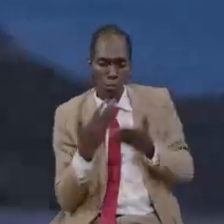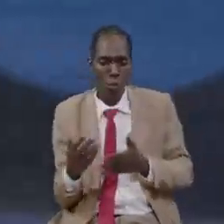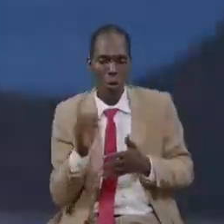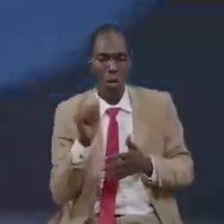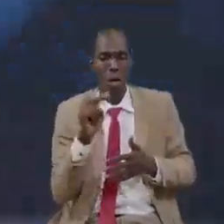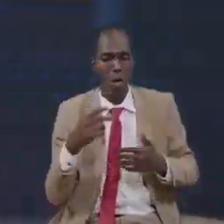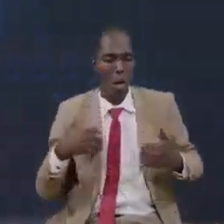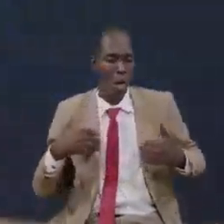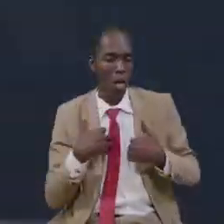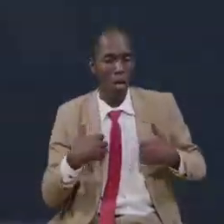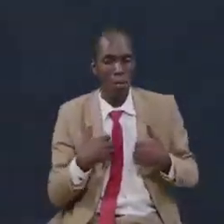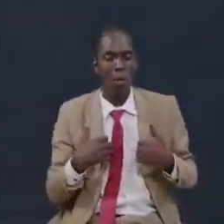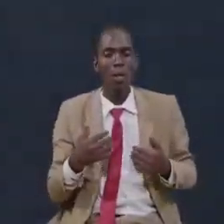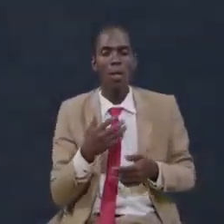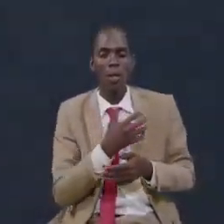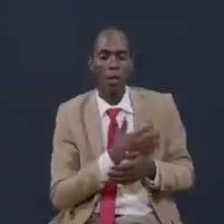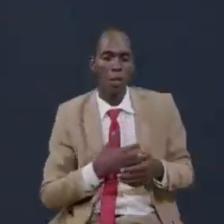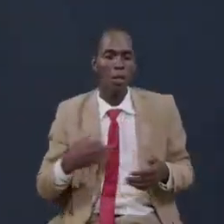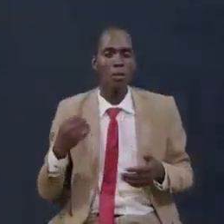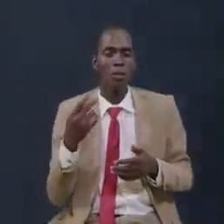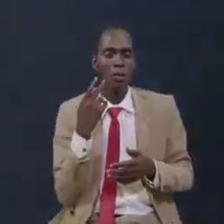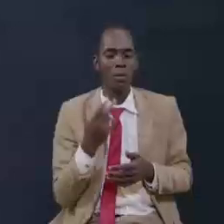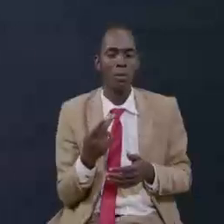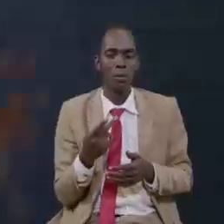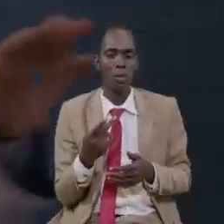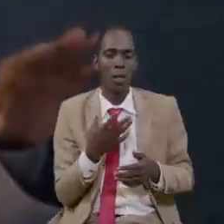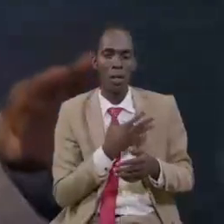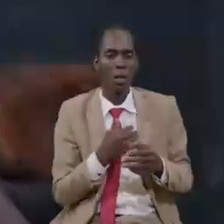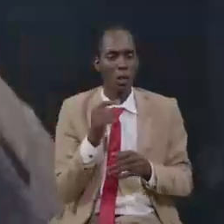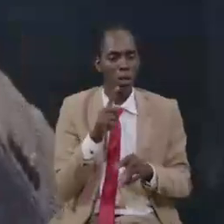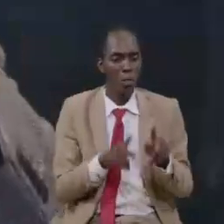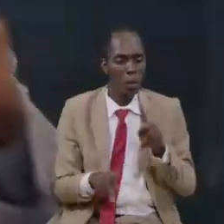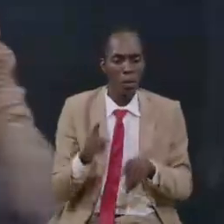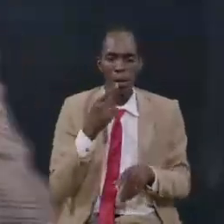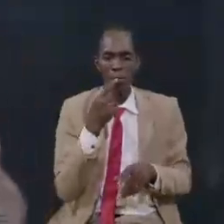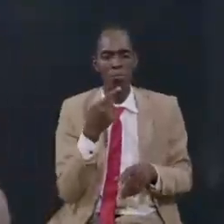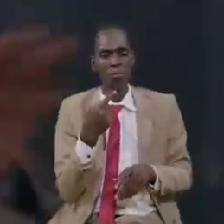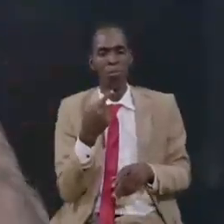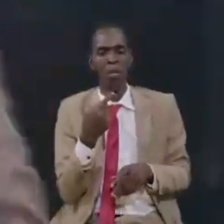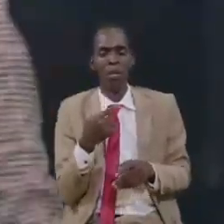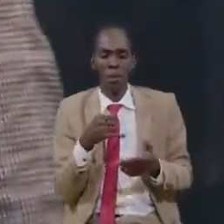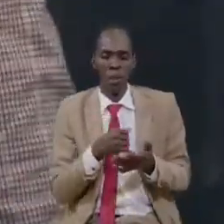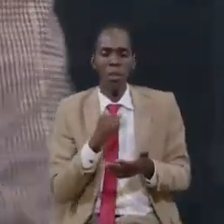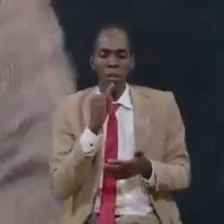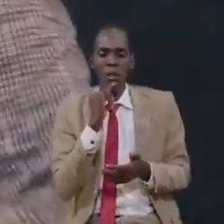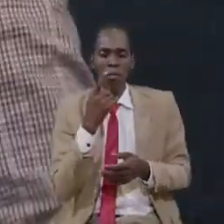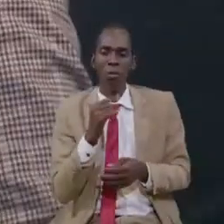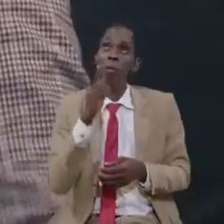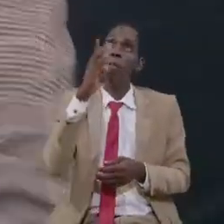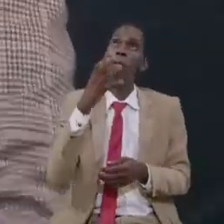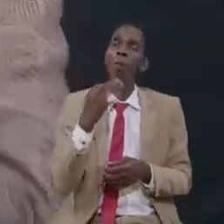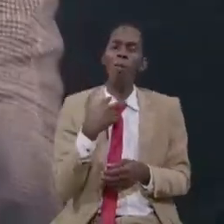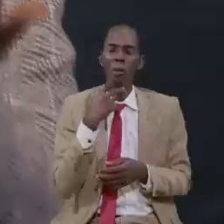as I gave an oration. And the people said, it's the voice of a God, not of a man. And